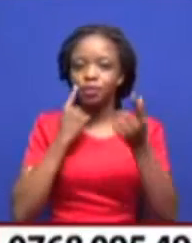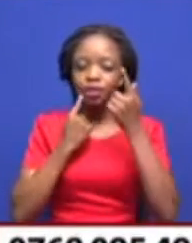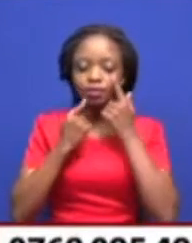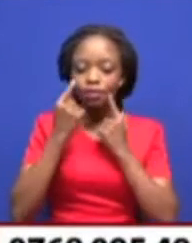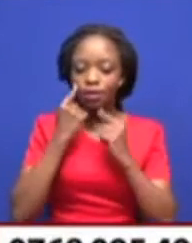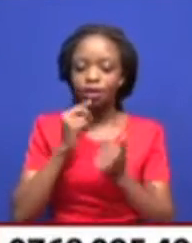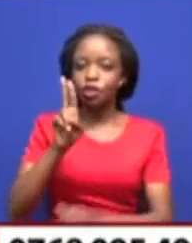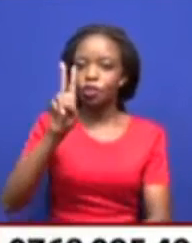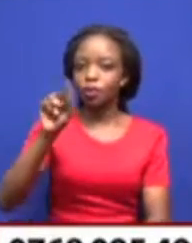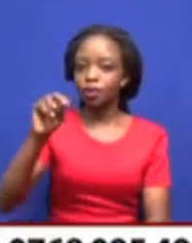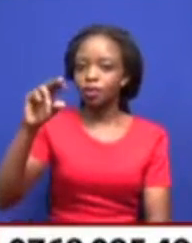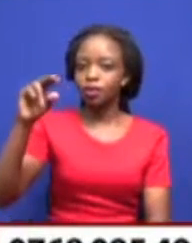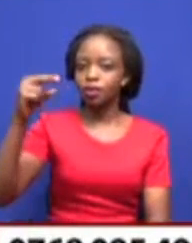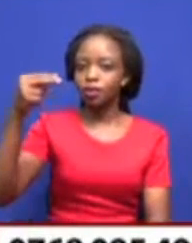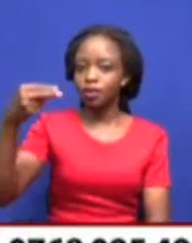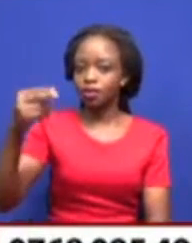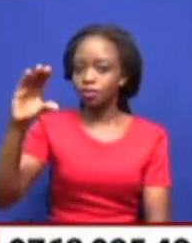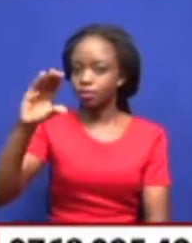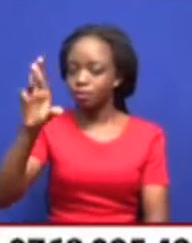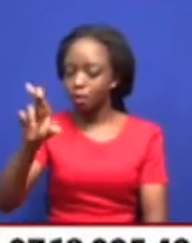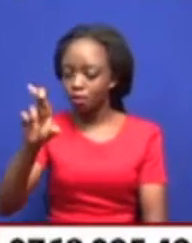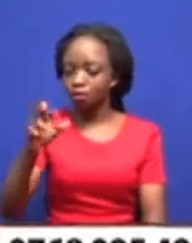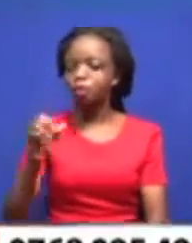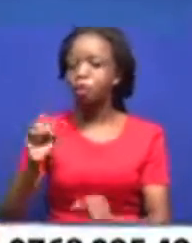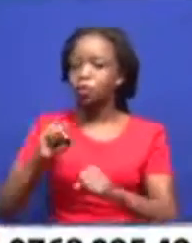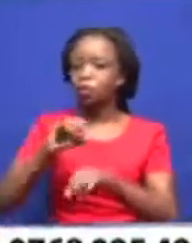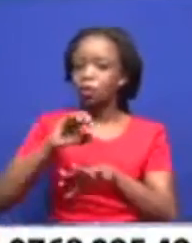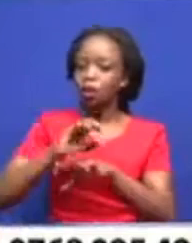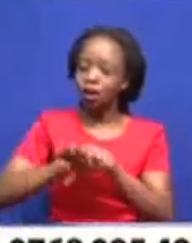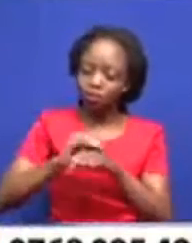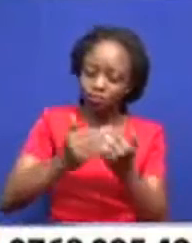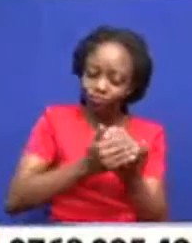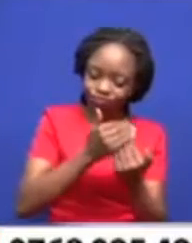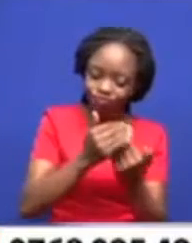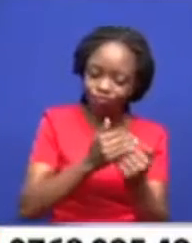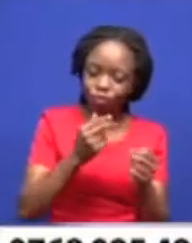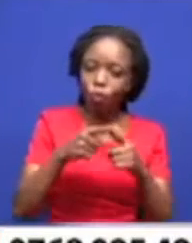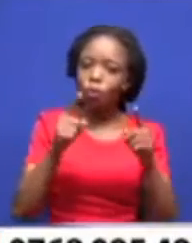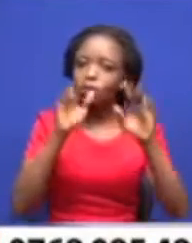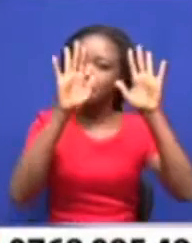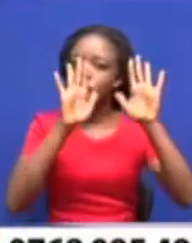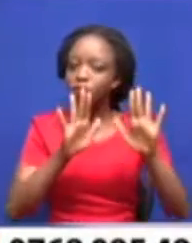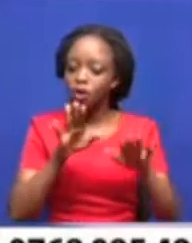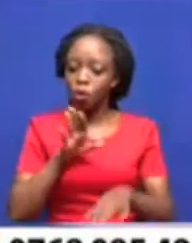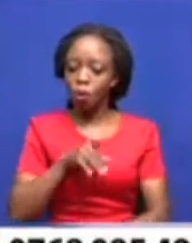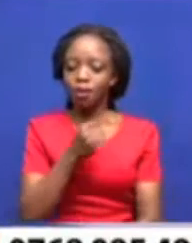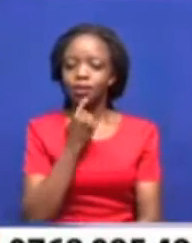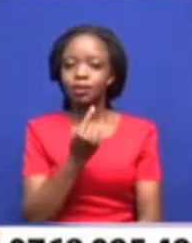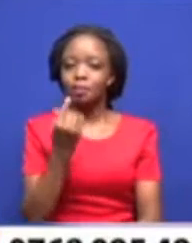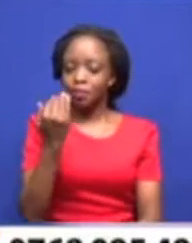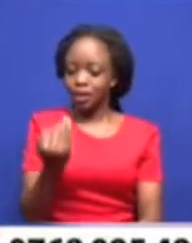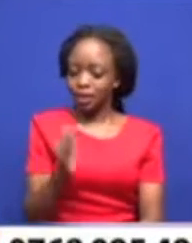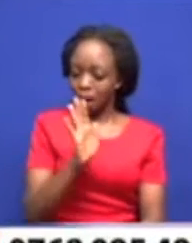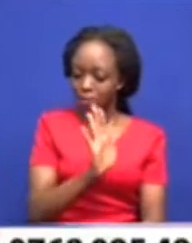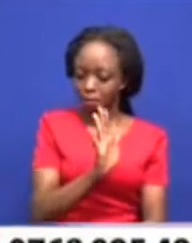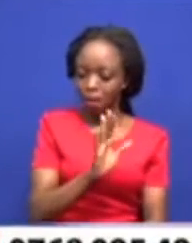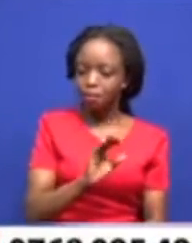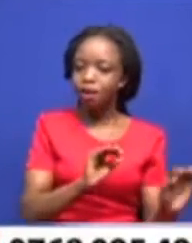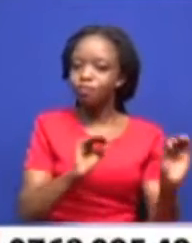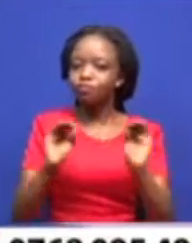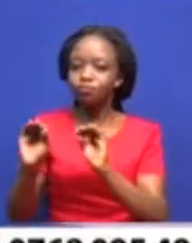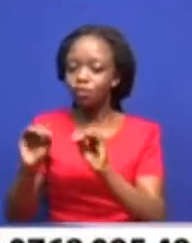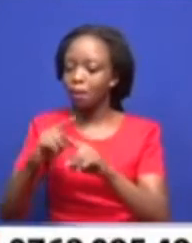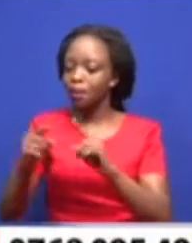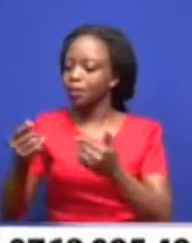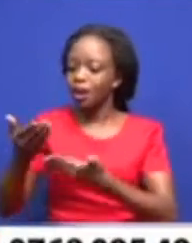the UNHCR to ensure that at least she's able to be taken care of, and most importantly, she notes that her child was taken and she's not able